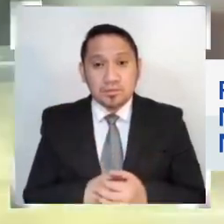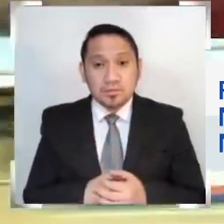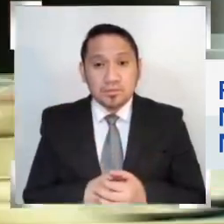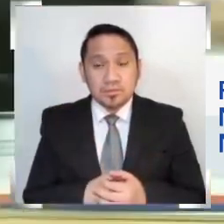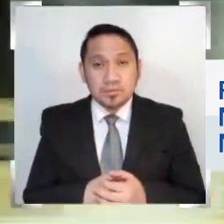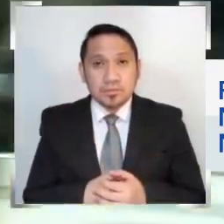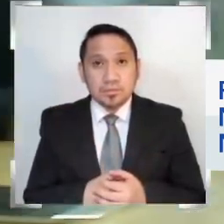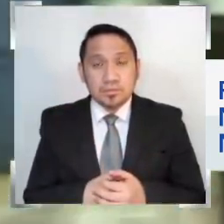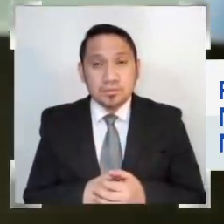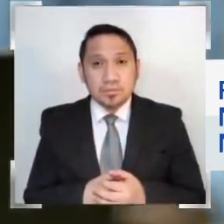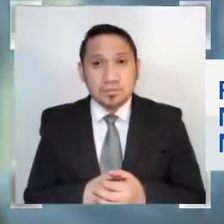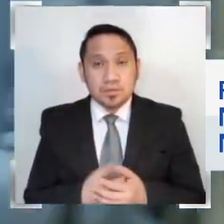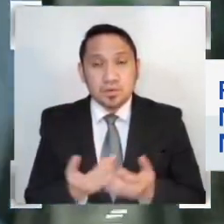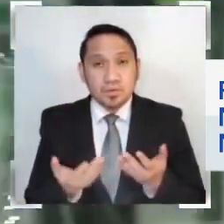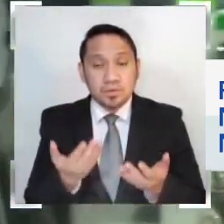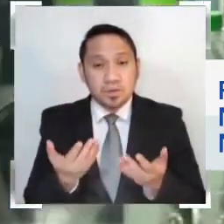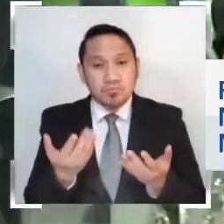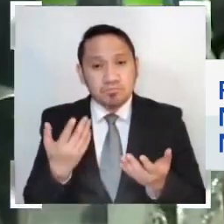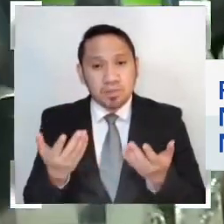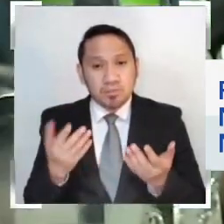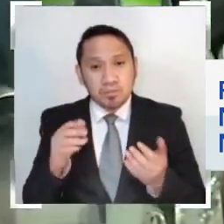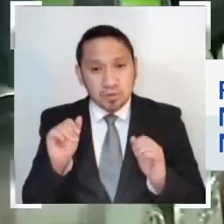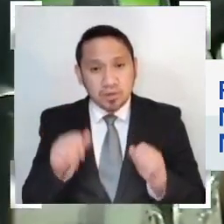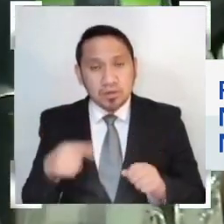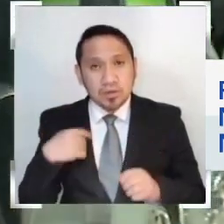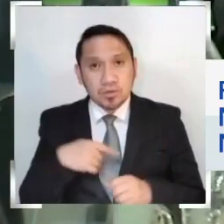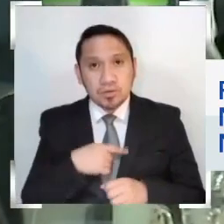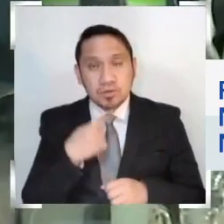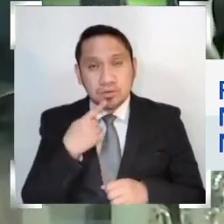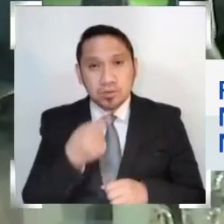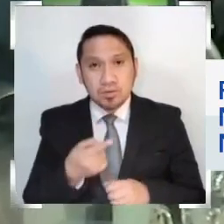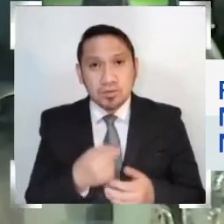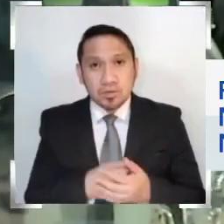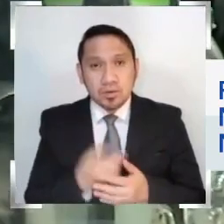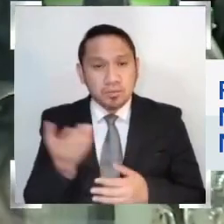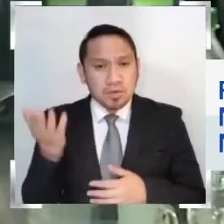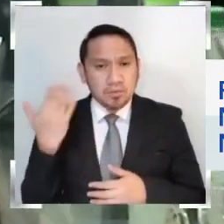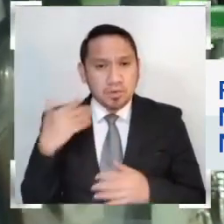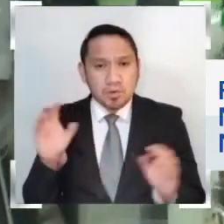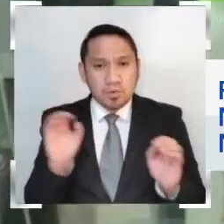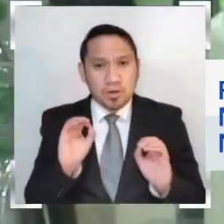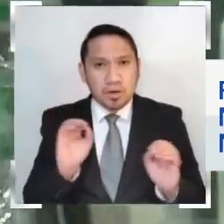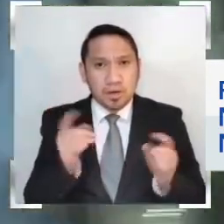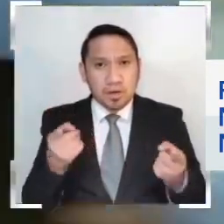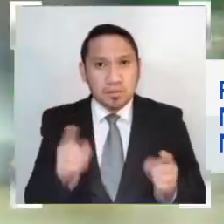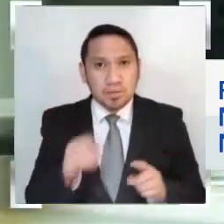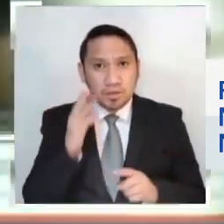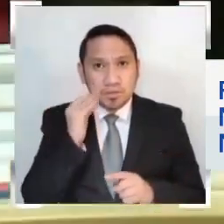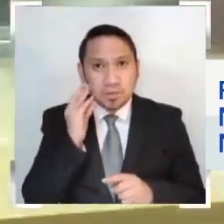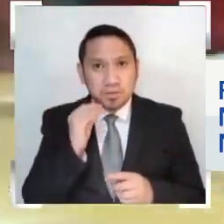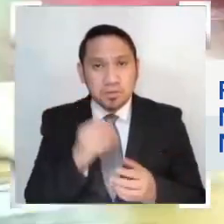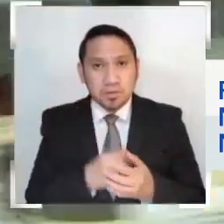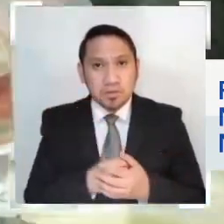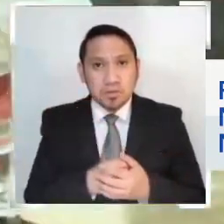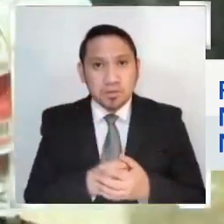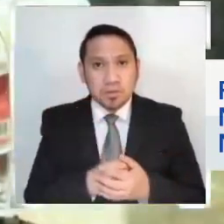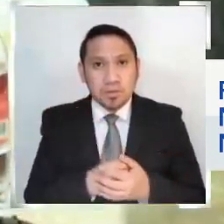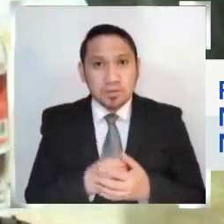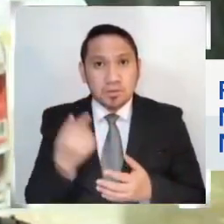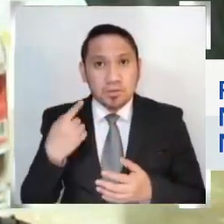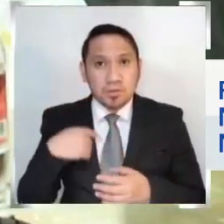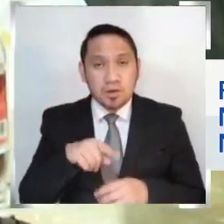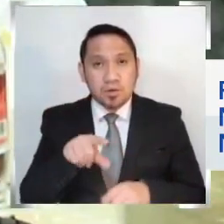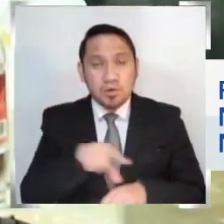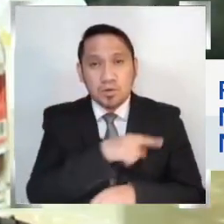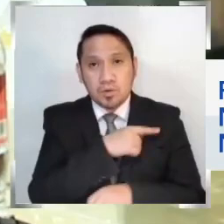say that that is the effect of climate. Wala naman tayong ganyan noon eh. Exactly. Matagal na tayo nagbabantay ng bagyo. Oh